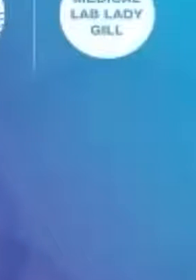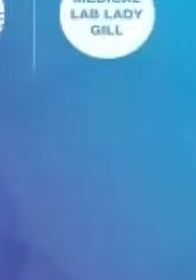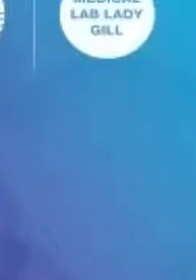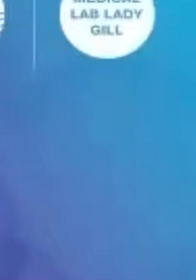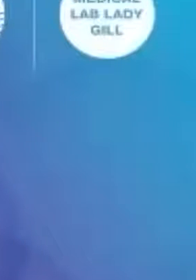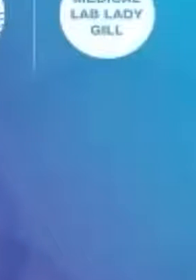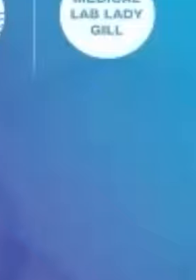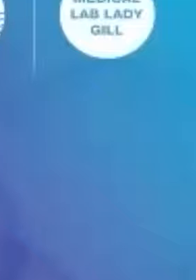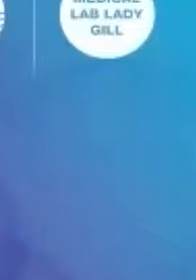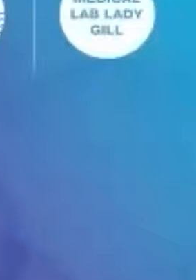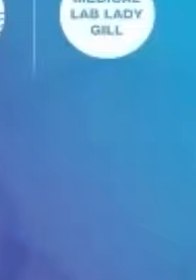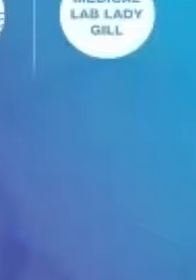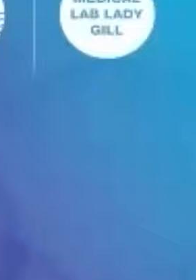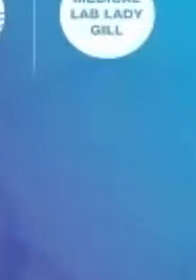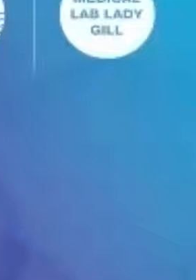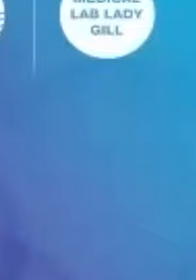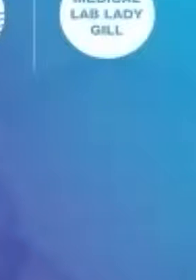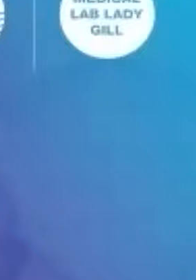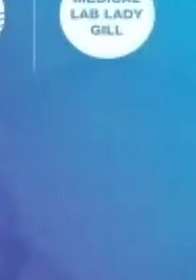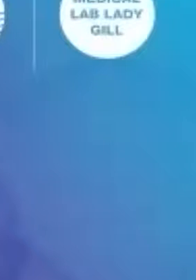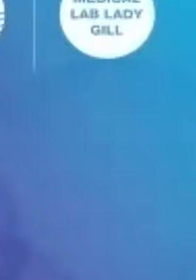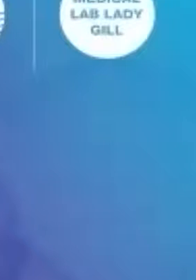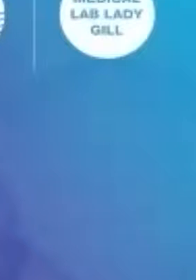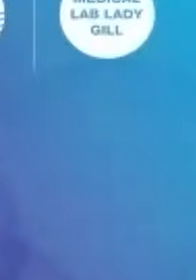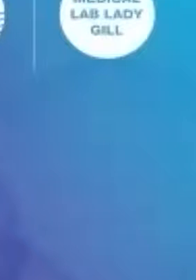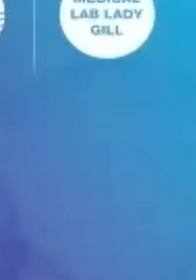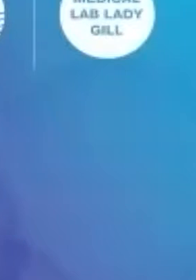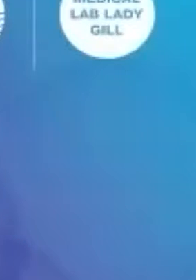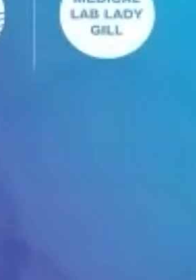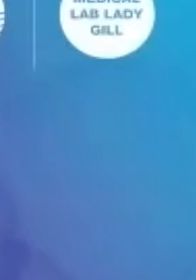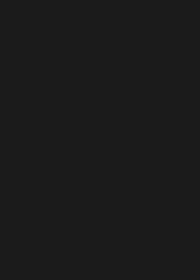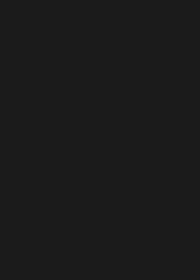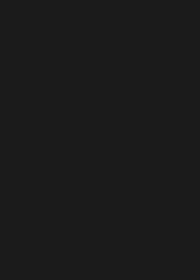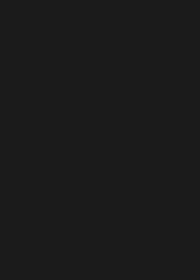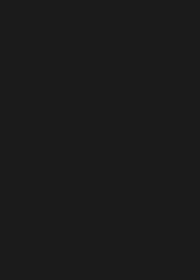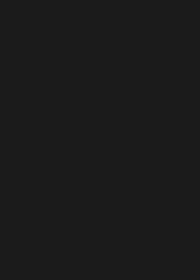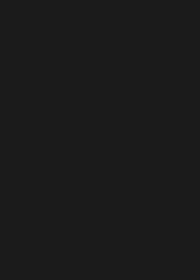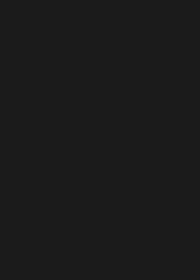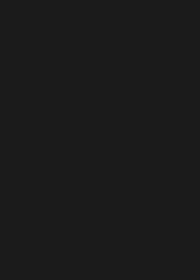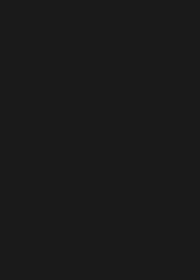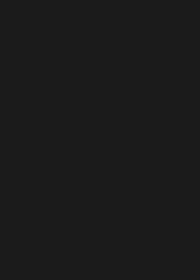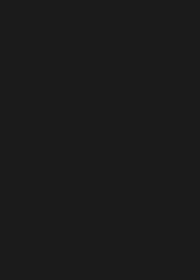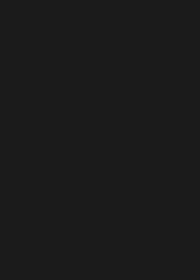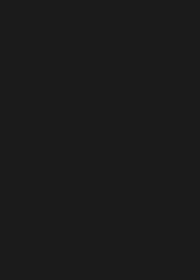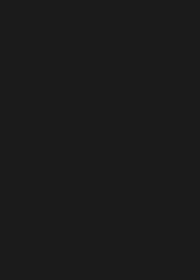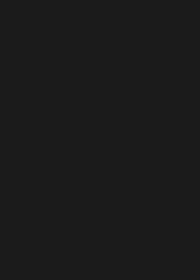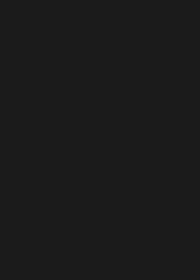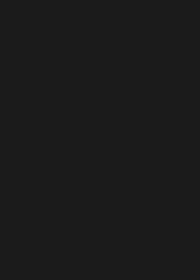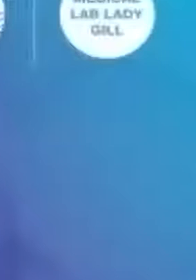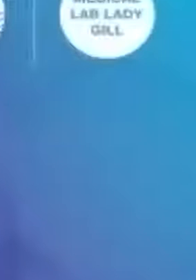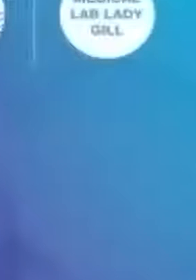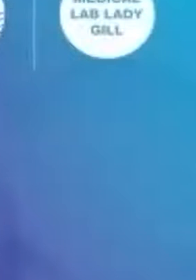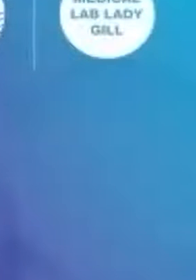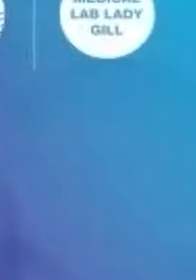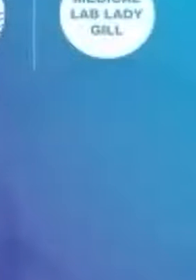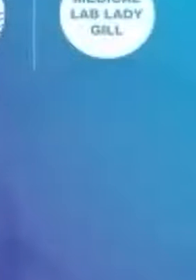anything other than micro. So it's amazing what having good mentors can do. Right. And I love the fact